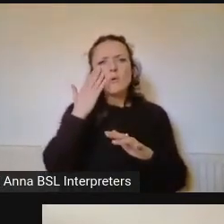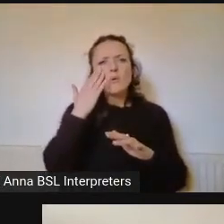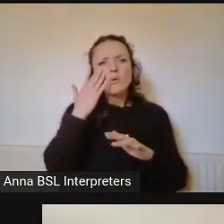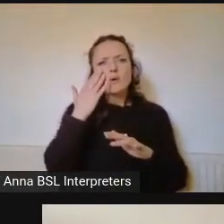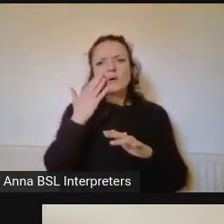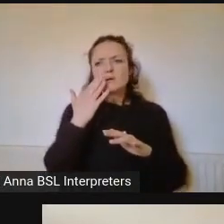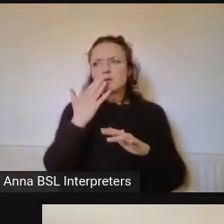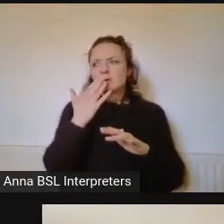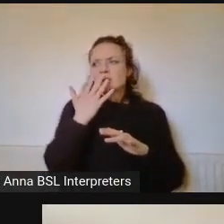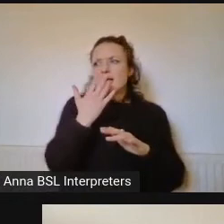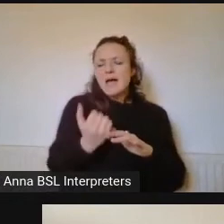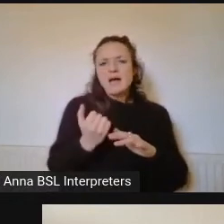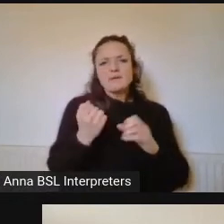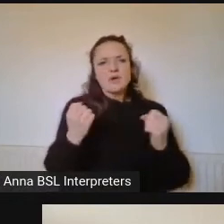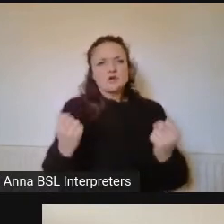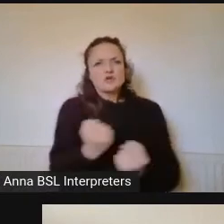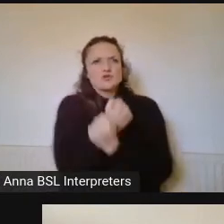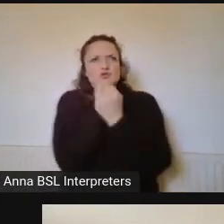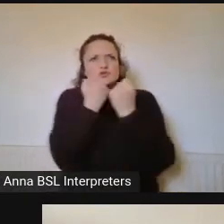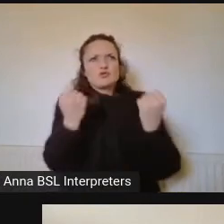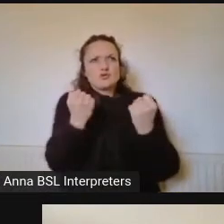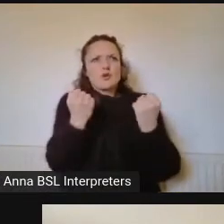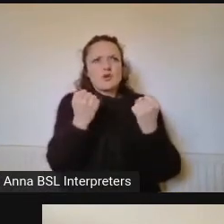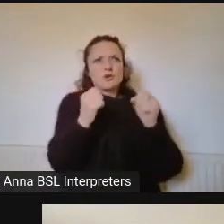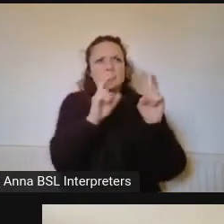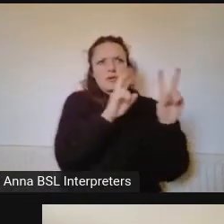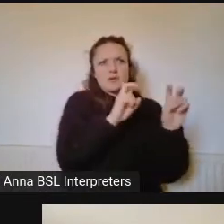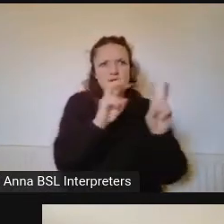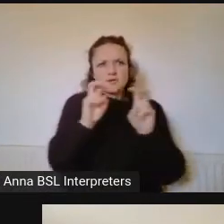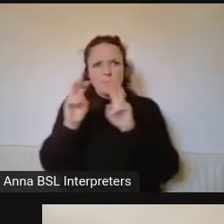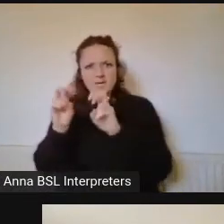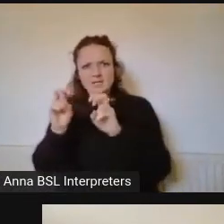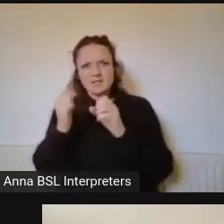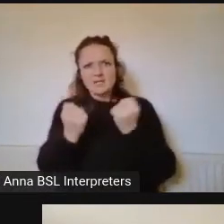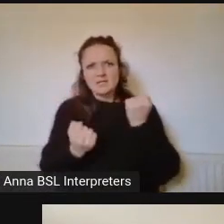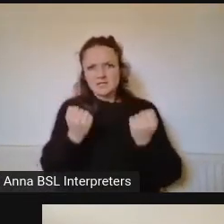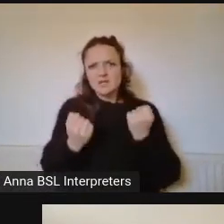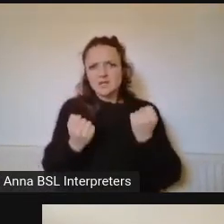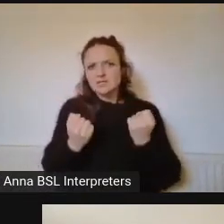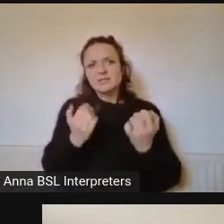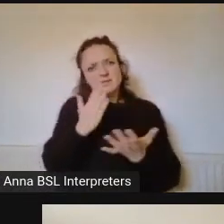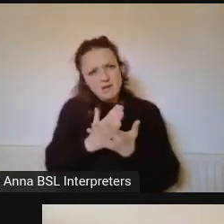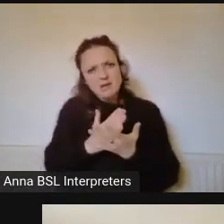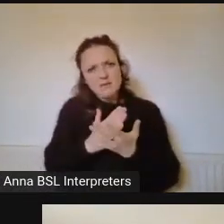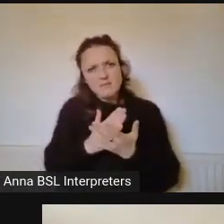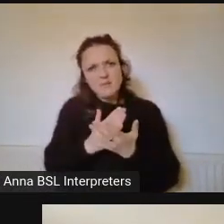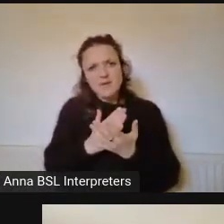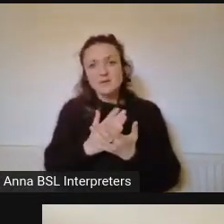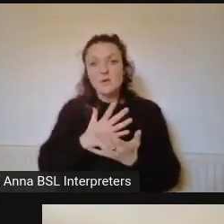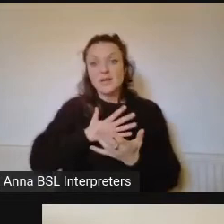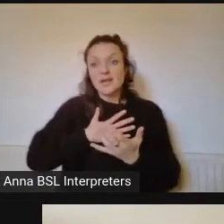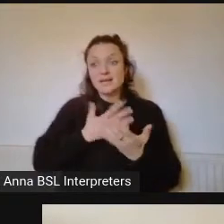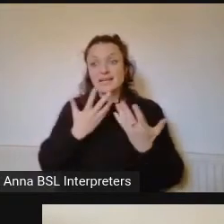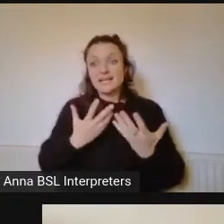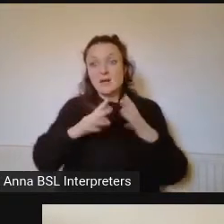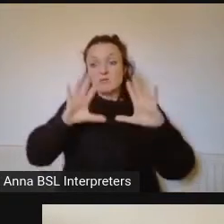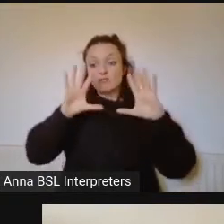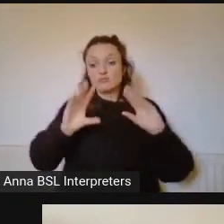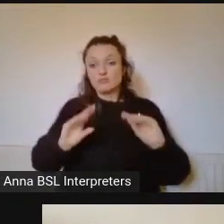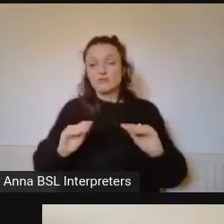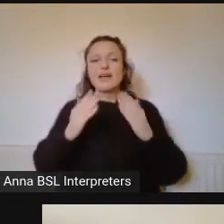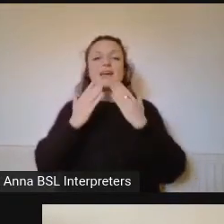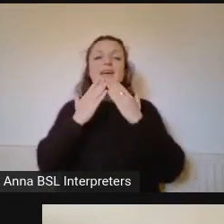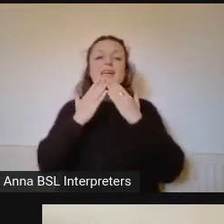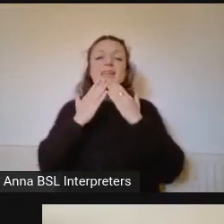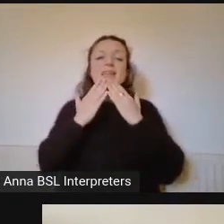strong issues in relation to justice in general. I'd like to kind of come to a close and just to say thank you all